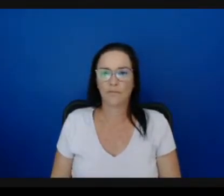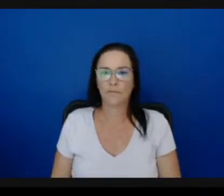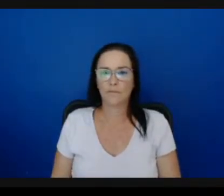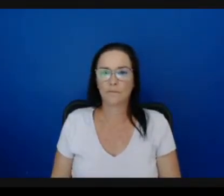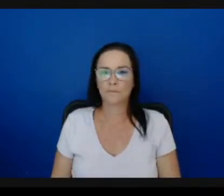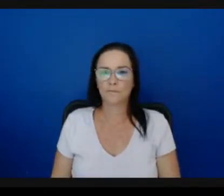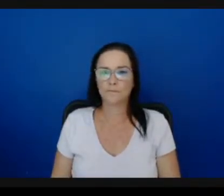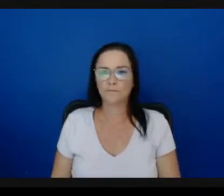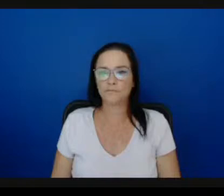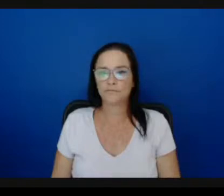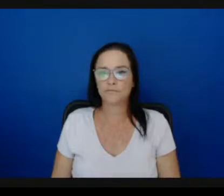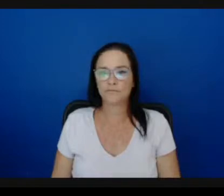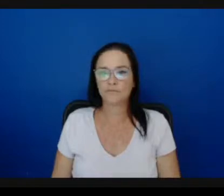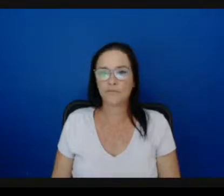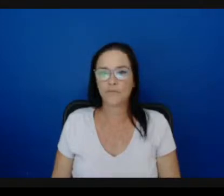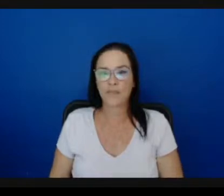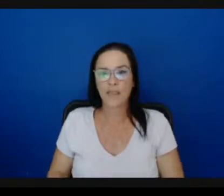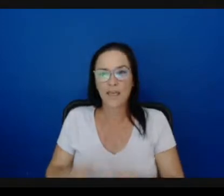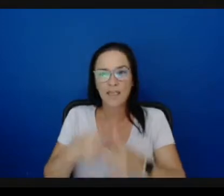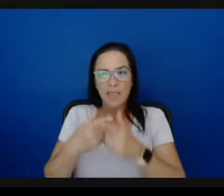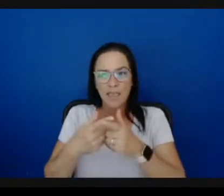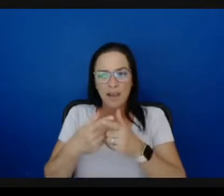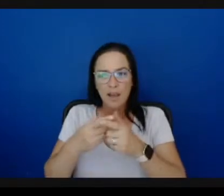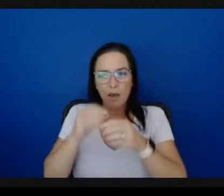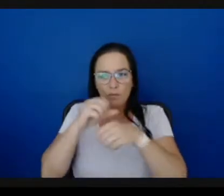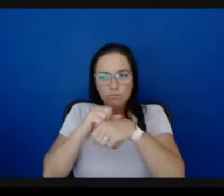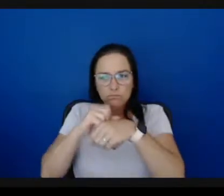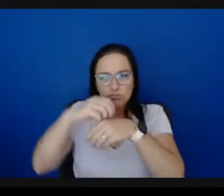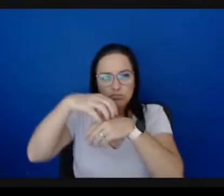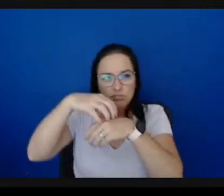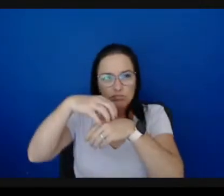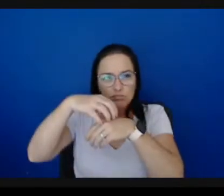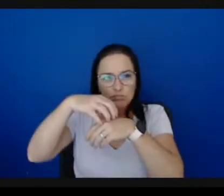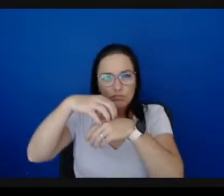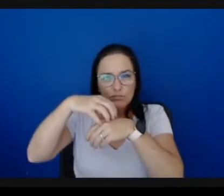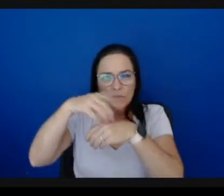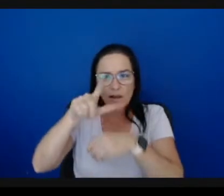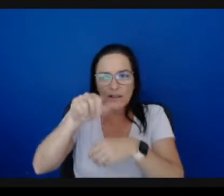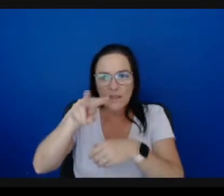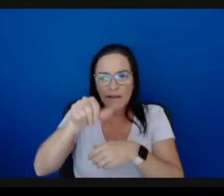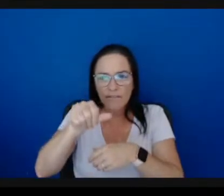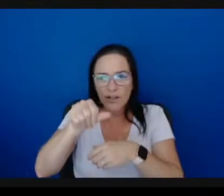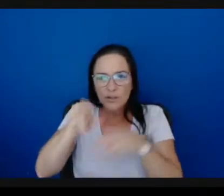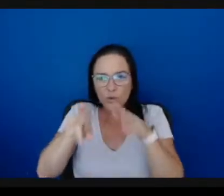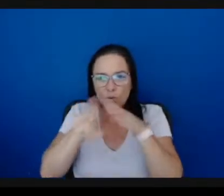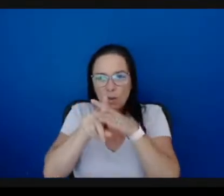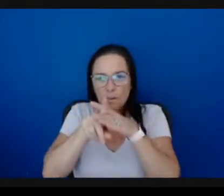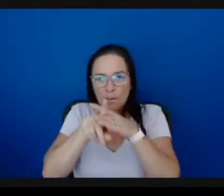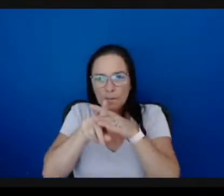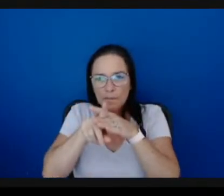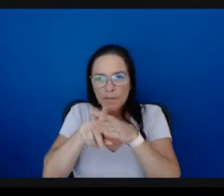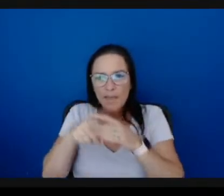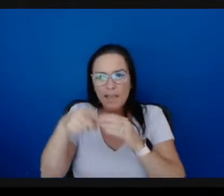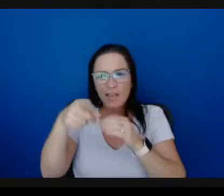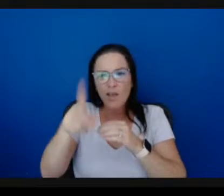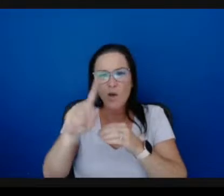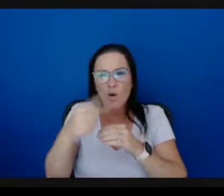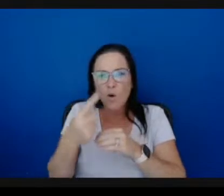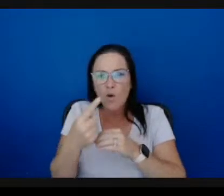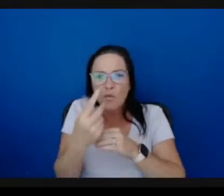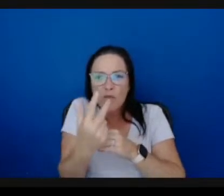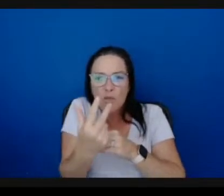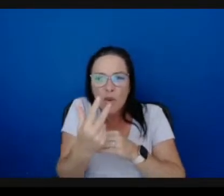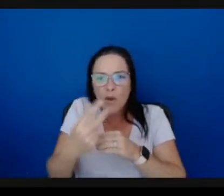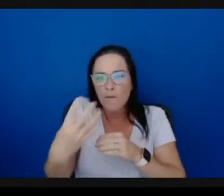Finally, a slowly expanding bulb of viscous lava appears. This bulb is only 3 or 4 inches across.